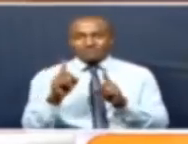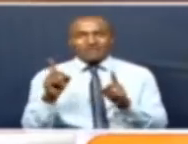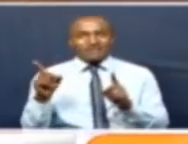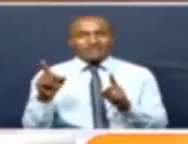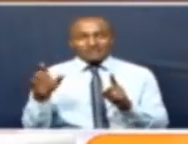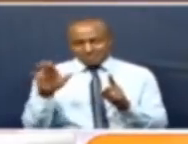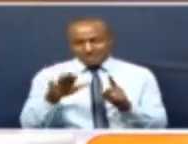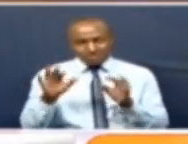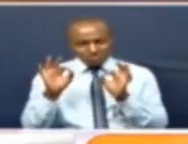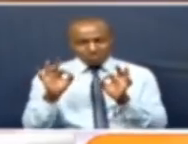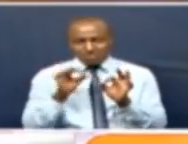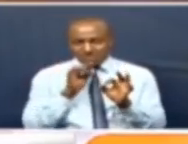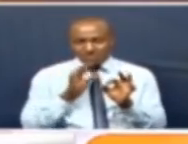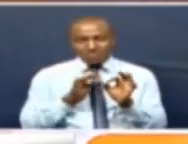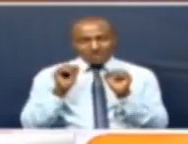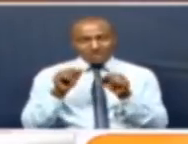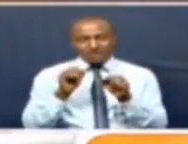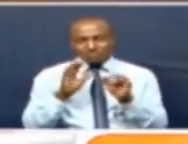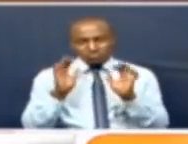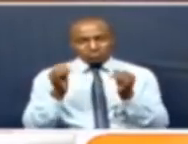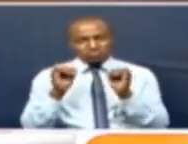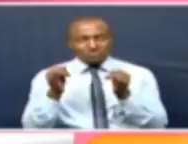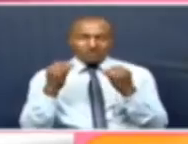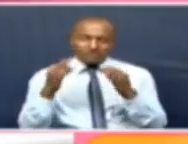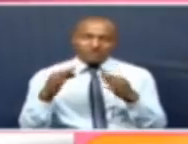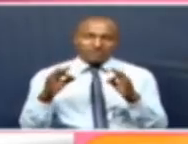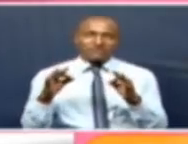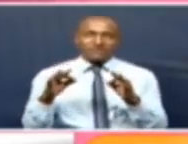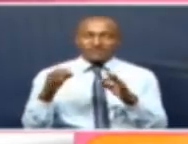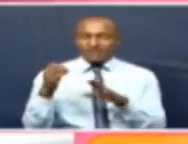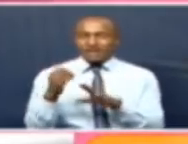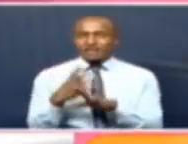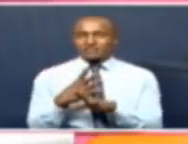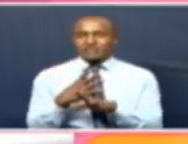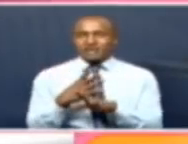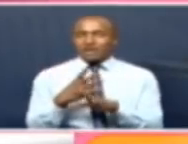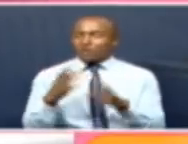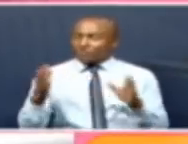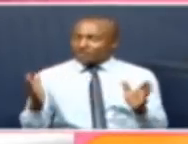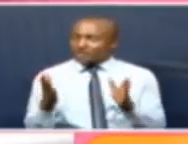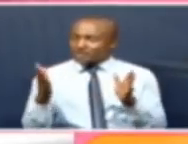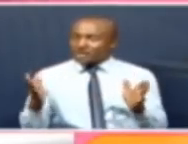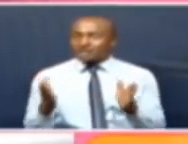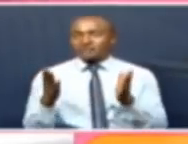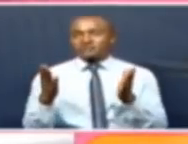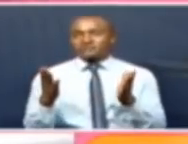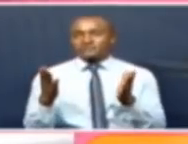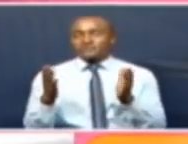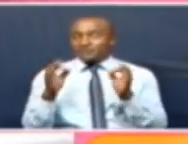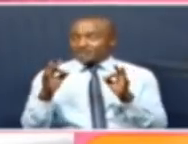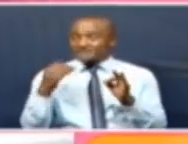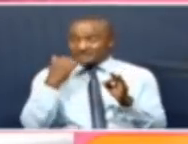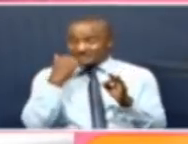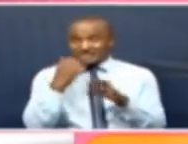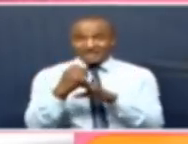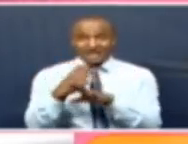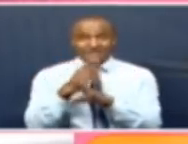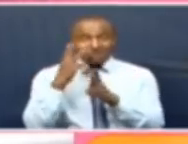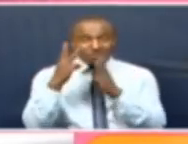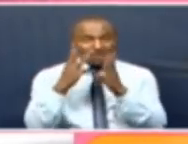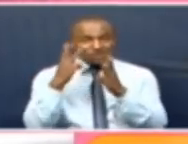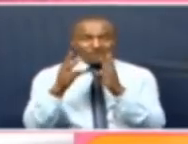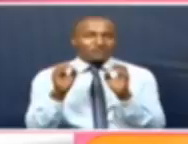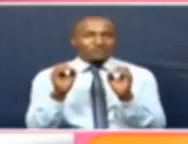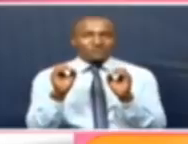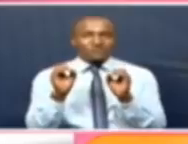where men and women can talk freely about cancer. Tuna encourage hata kitu kama hiki kupata usiogope.